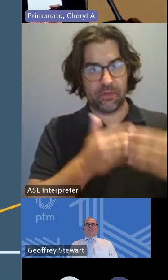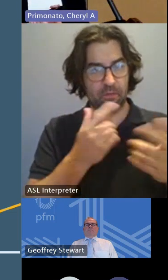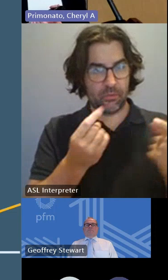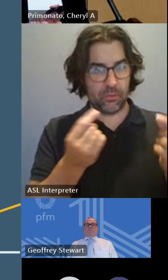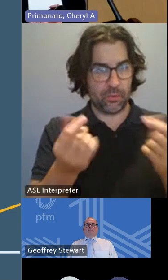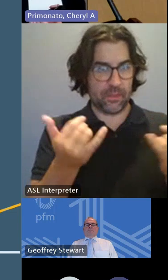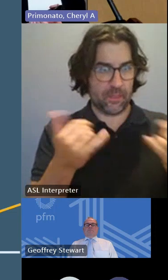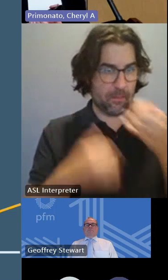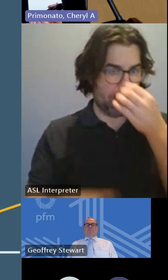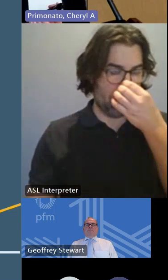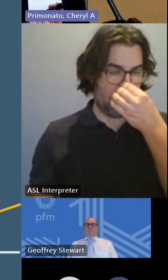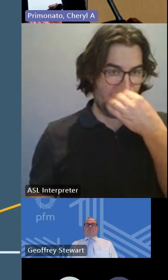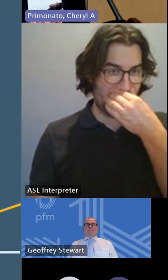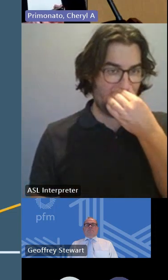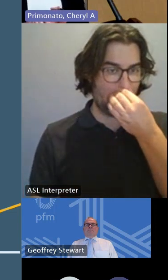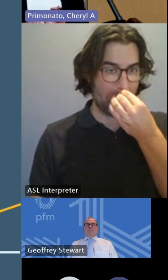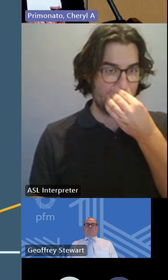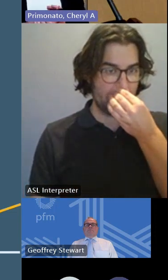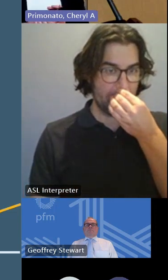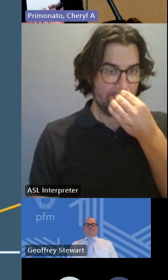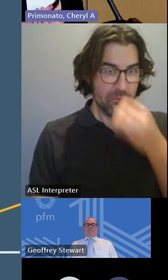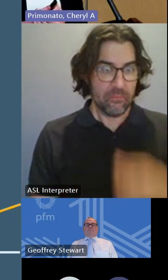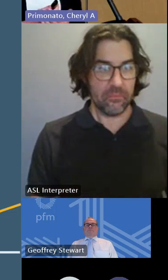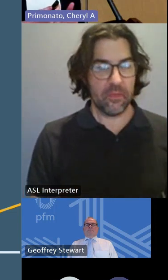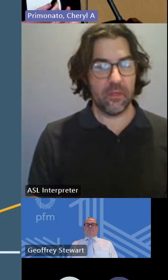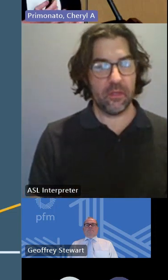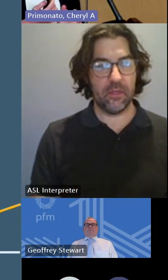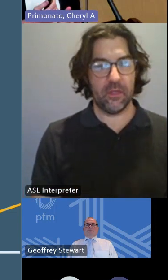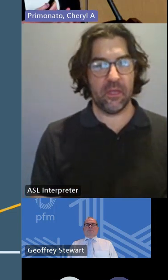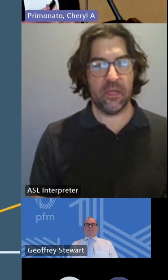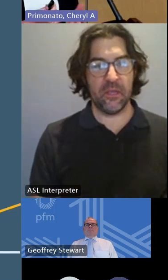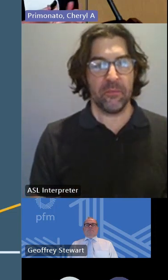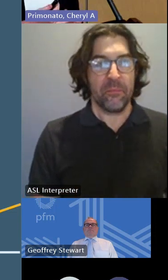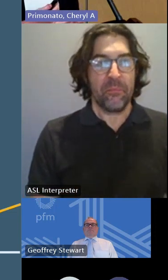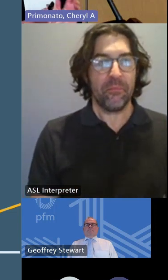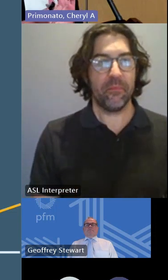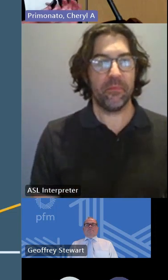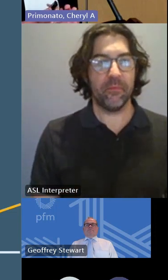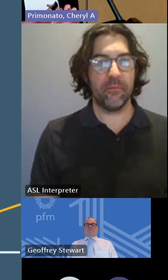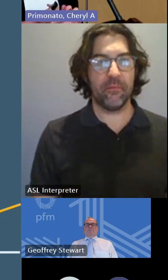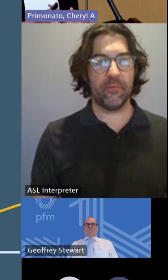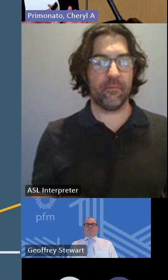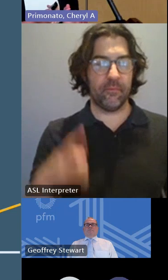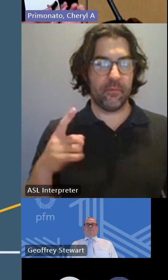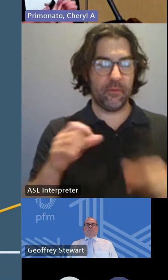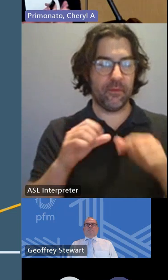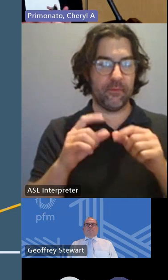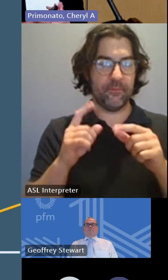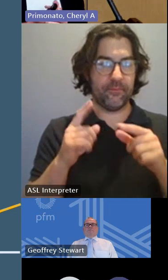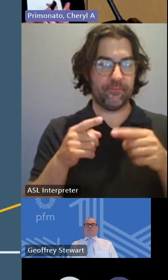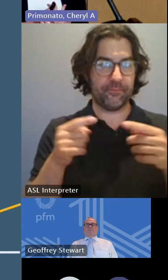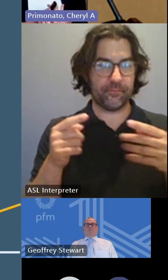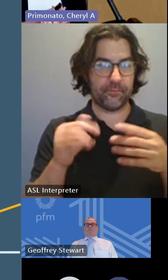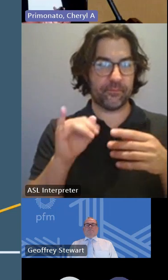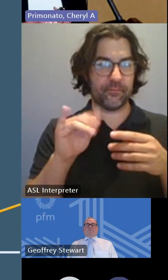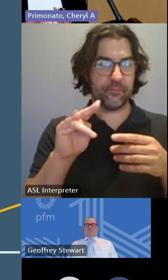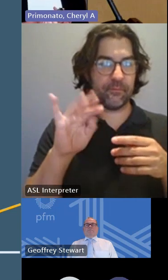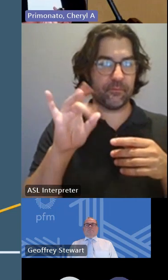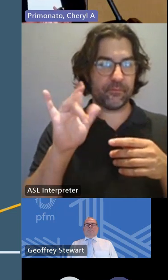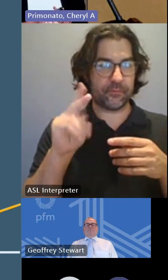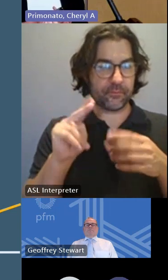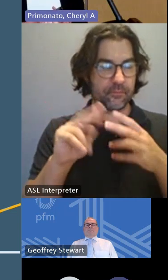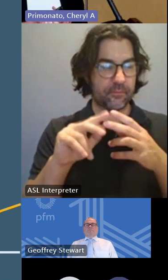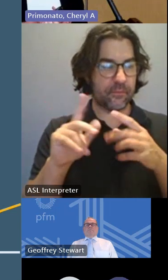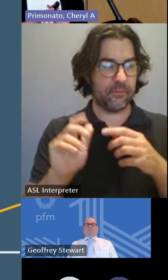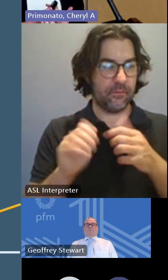now. And prolonging a replacement more continues to add on things like inflation, which have been a challenge